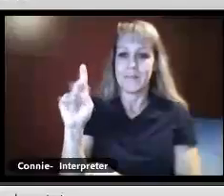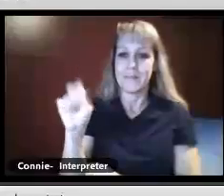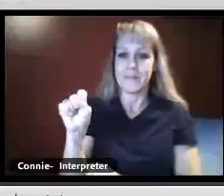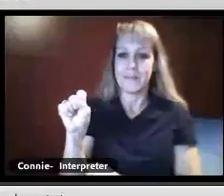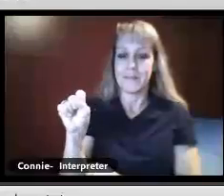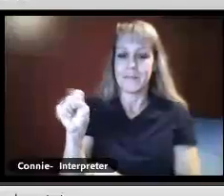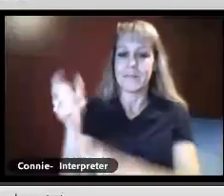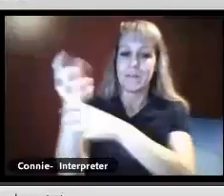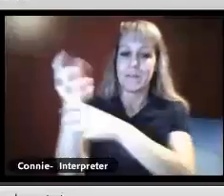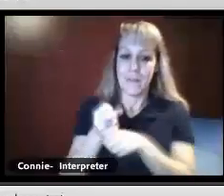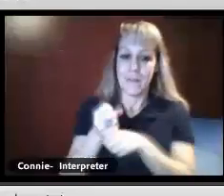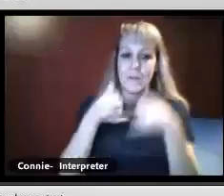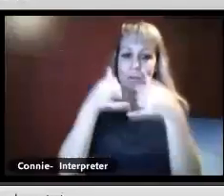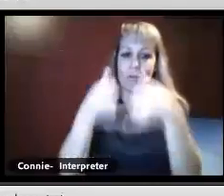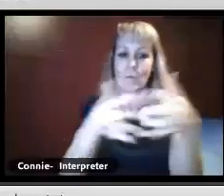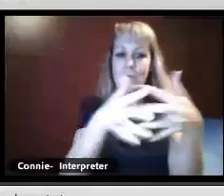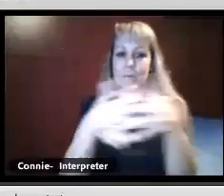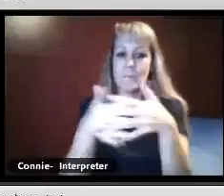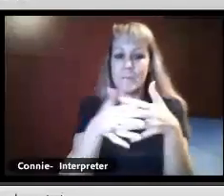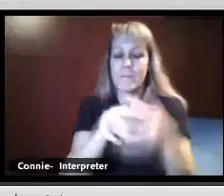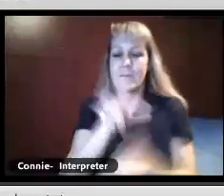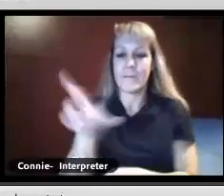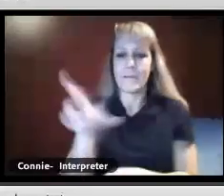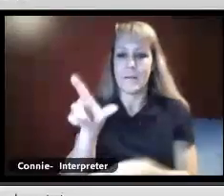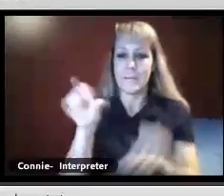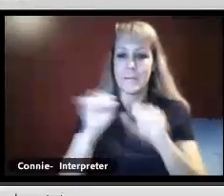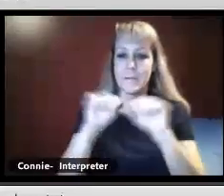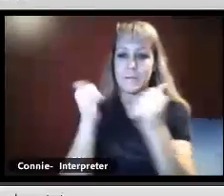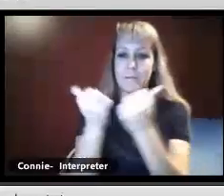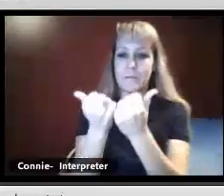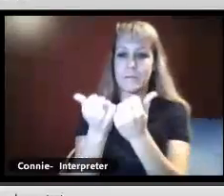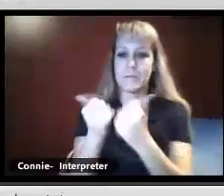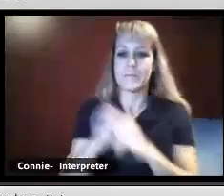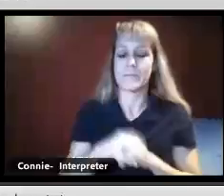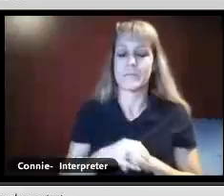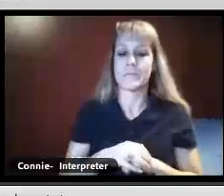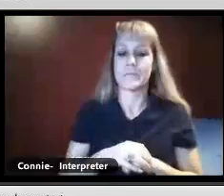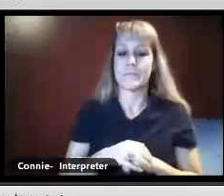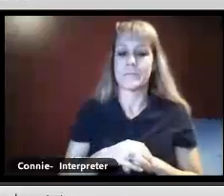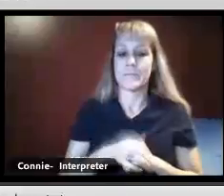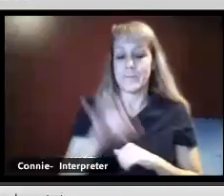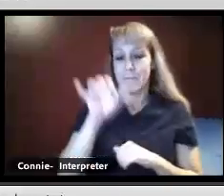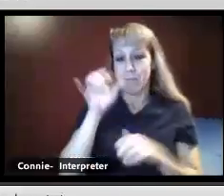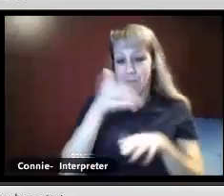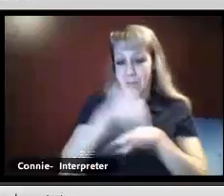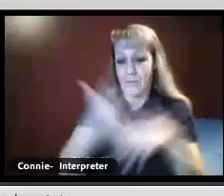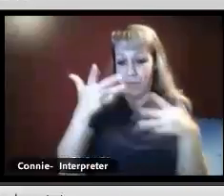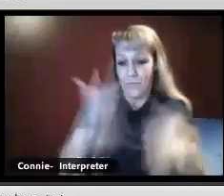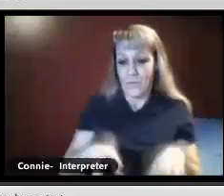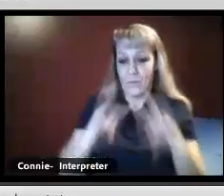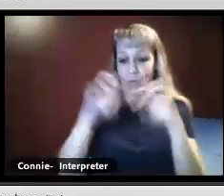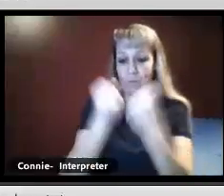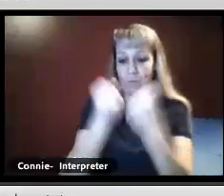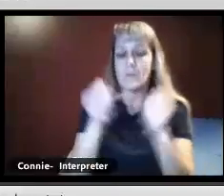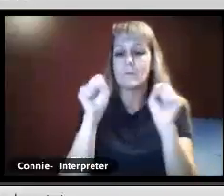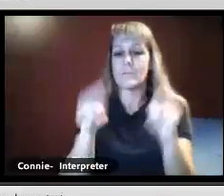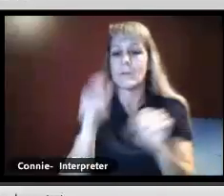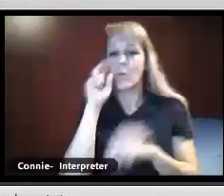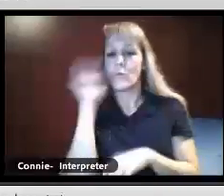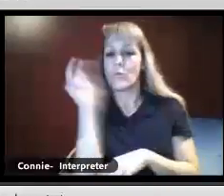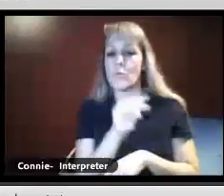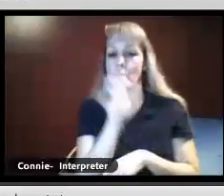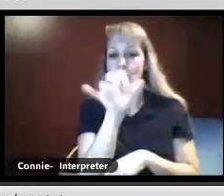received an award from the American Library Association. And after this webinar is concluded, I invite you to go look at that and